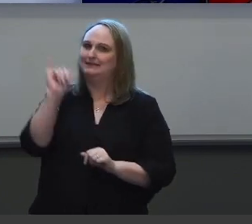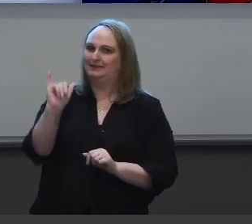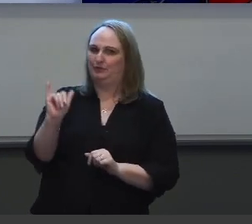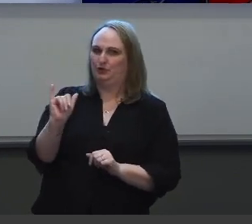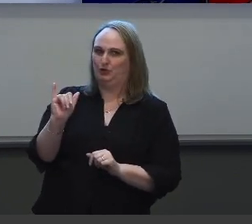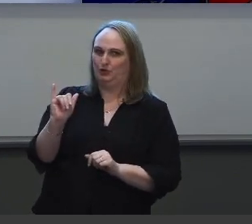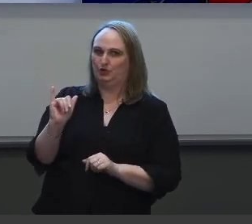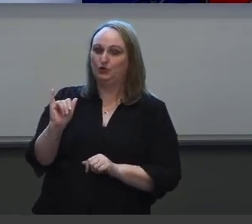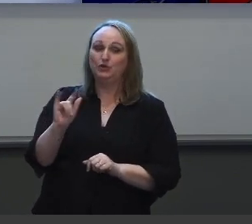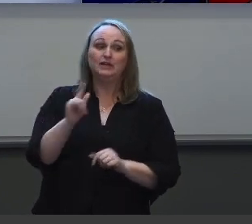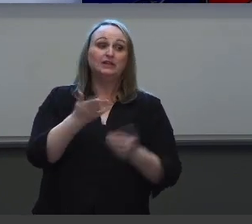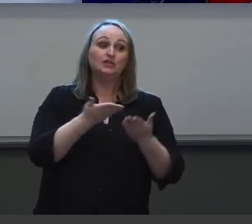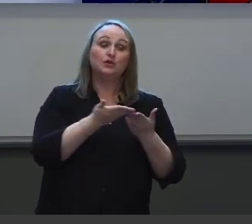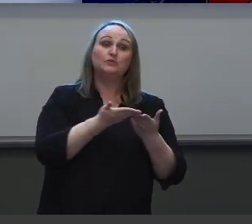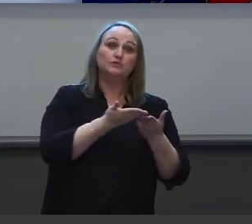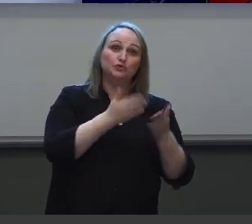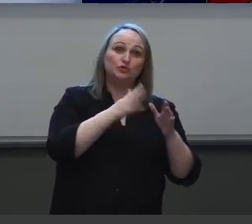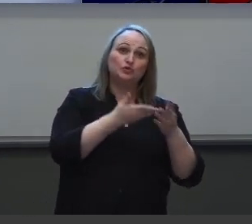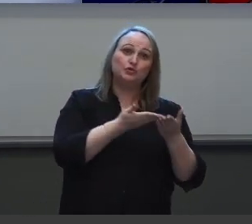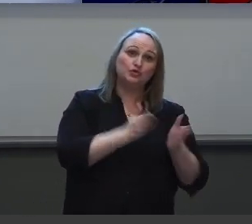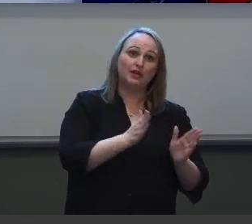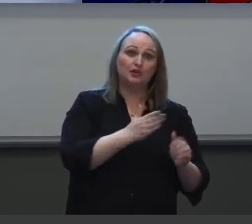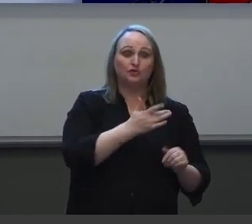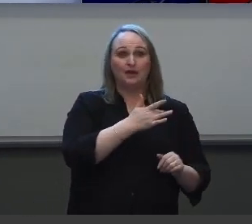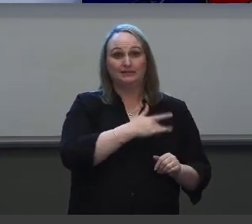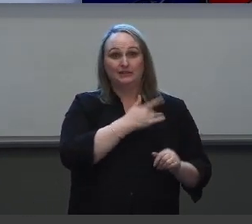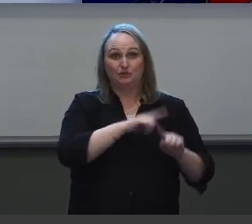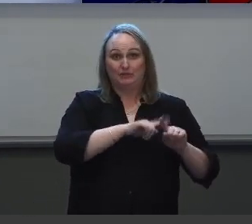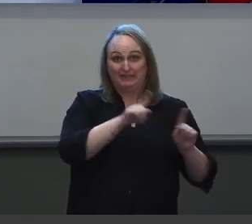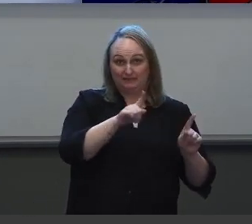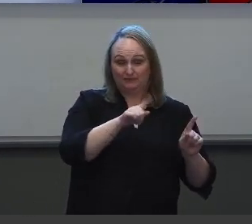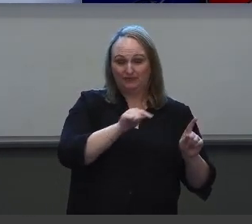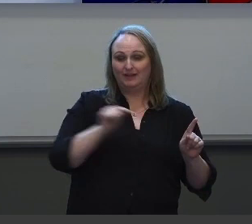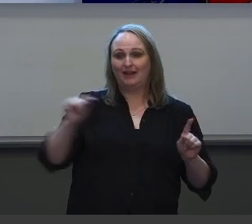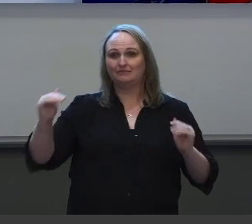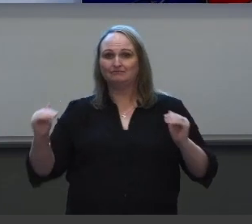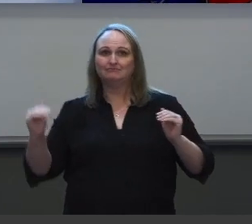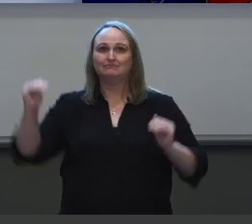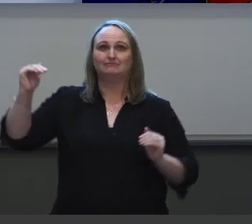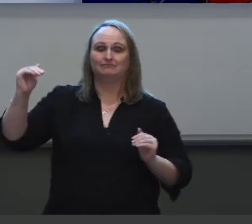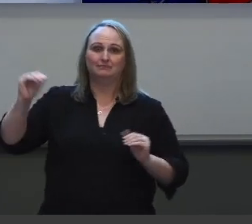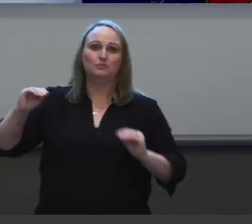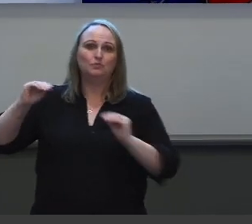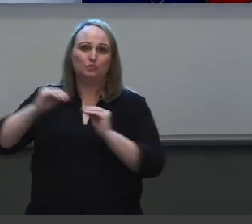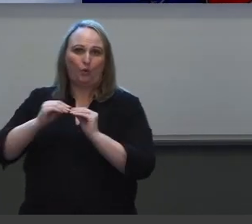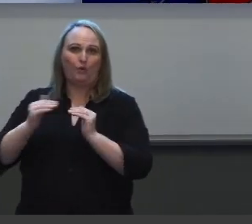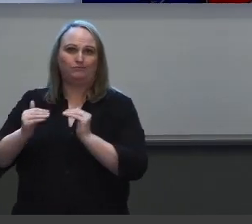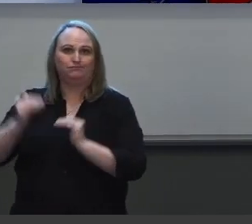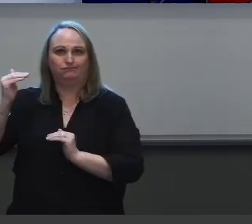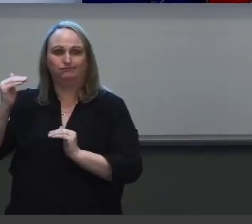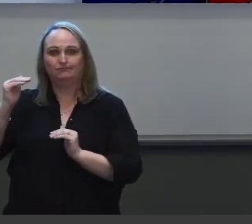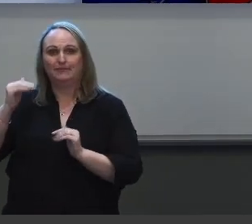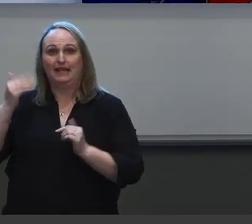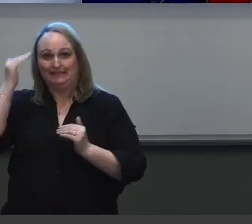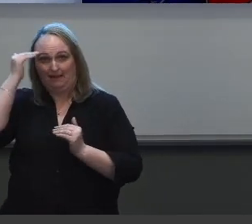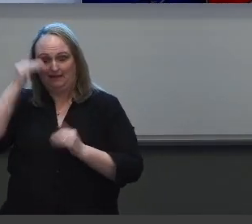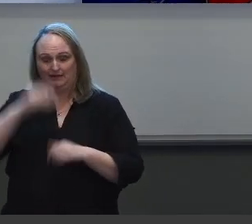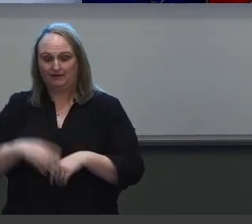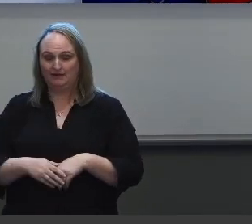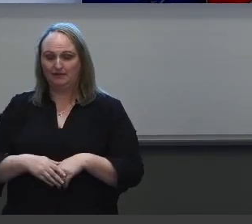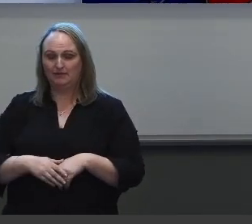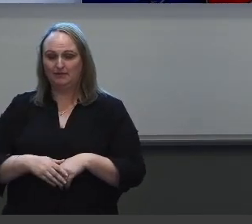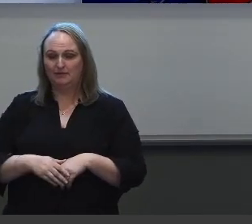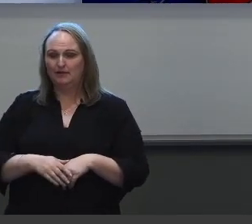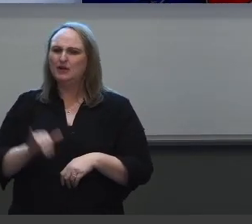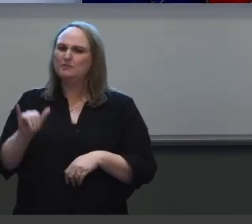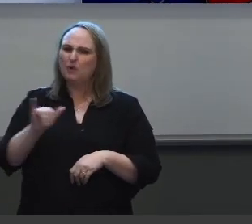with the generalized sensory difference subtype had elevated levels of anxiety. But we also find that children